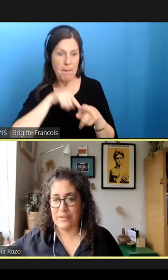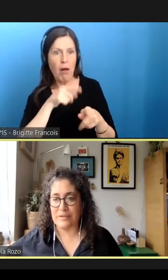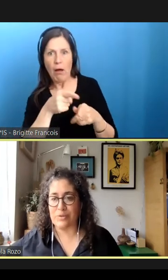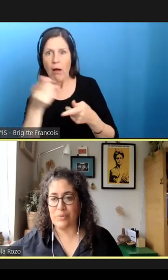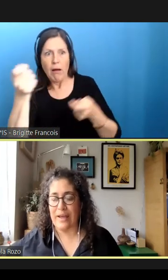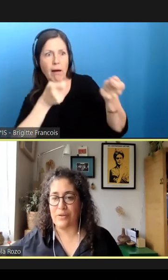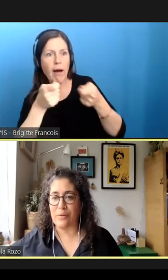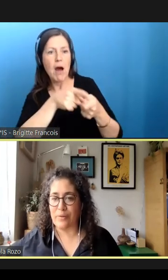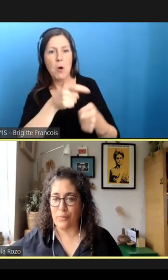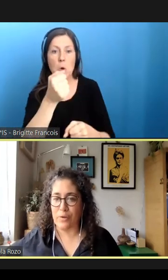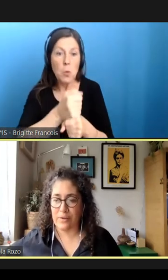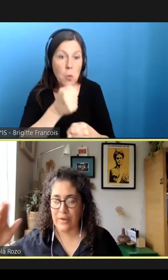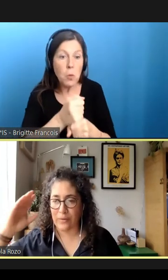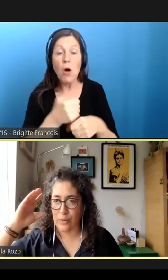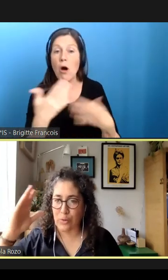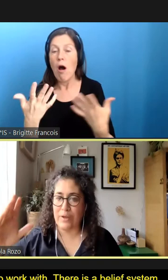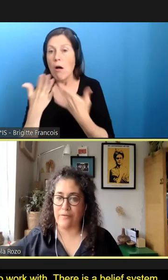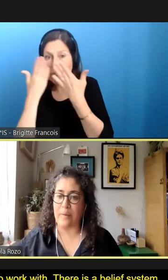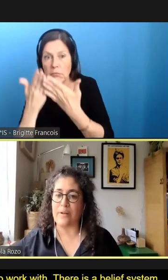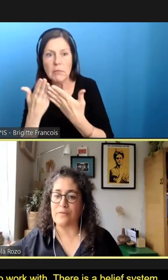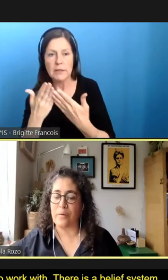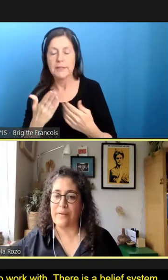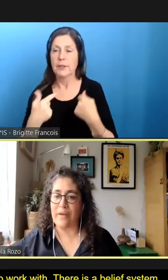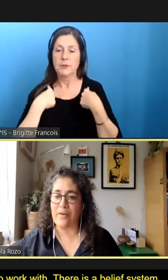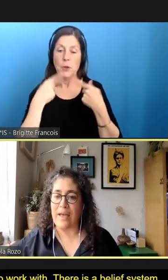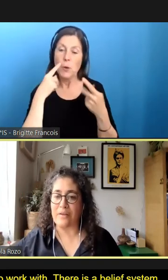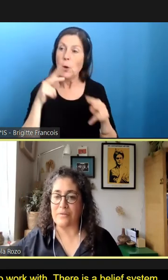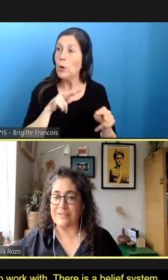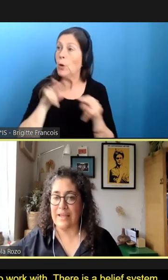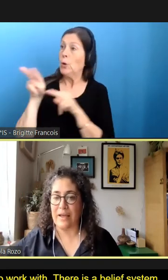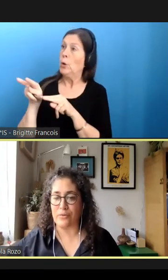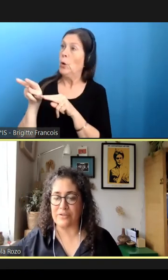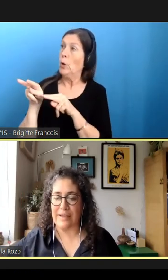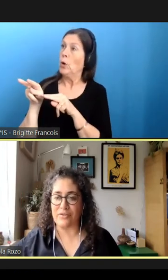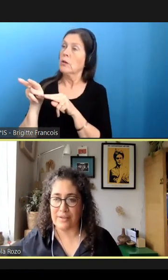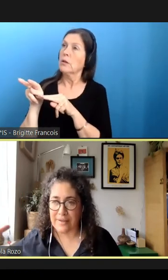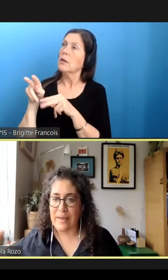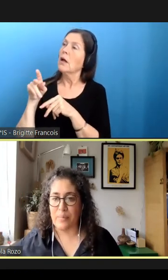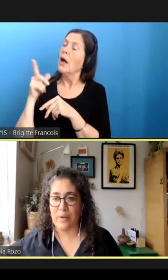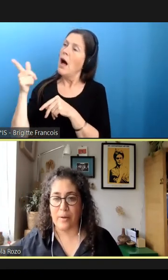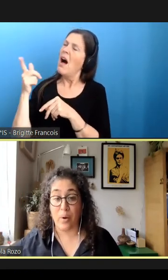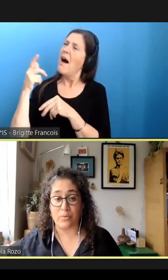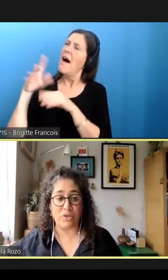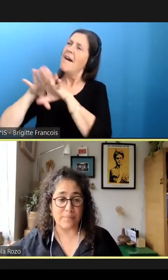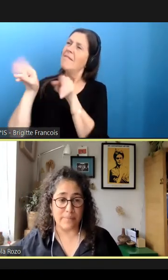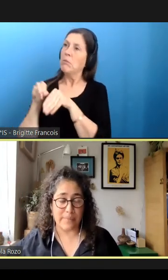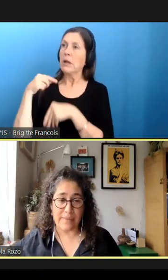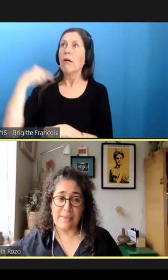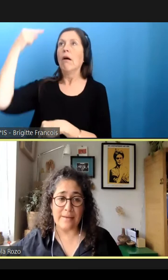belief system to that, no? Because we tend to look at families from a very adult-centric